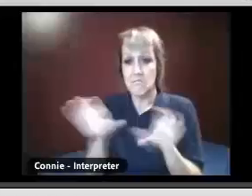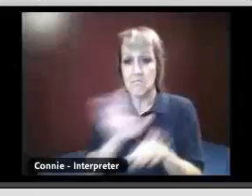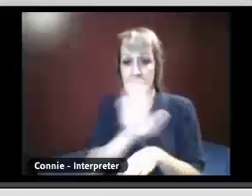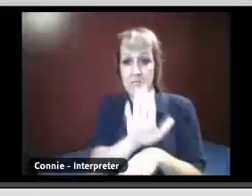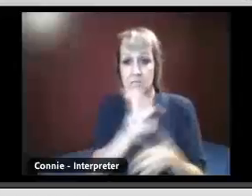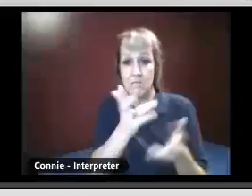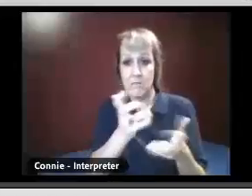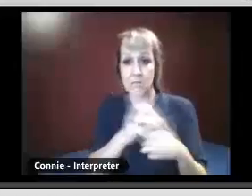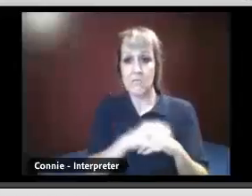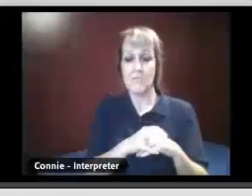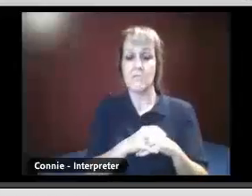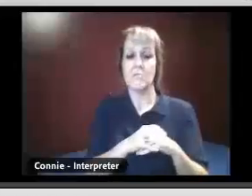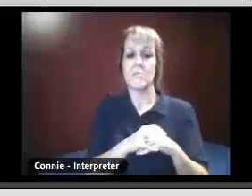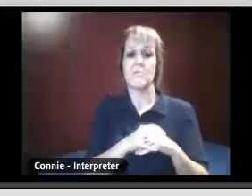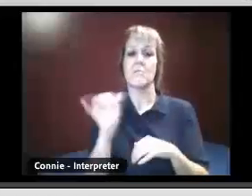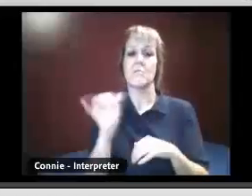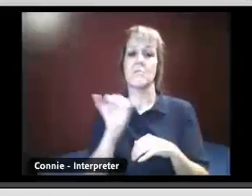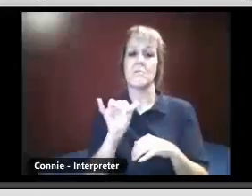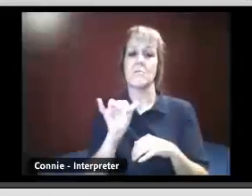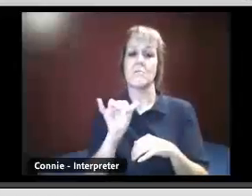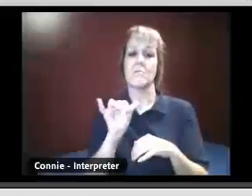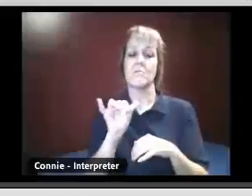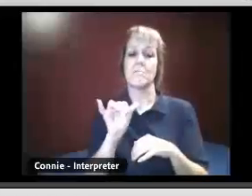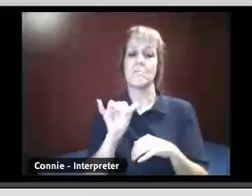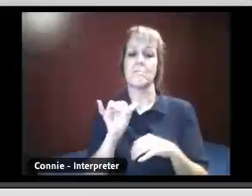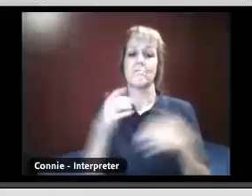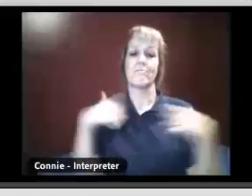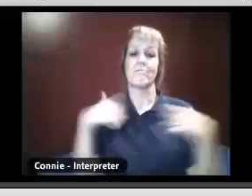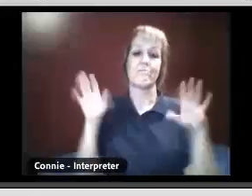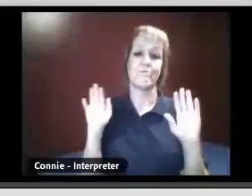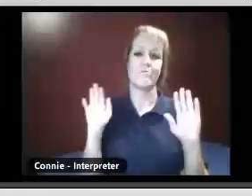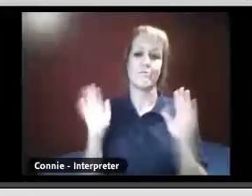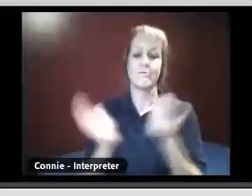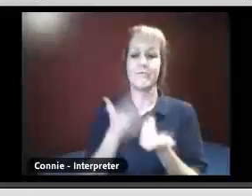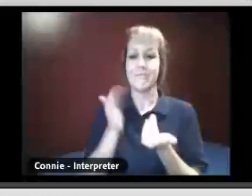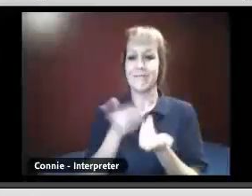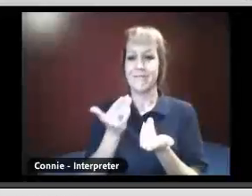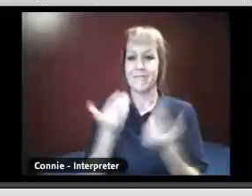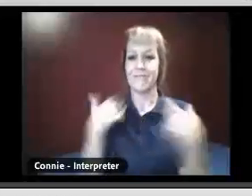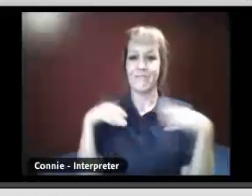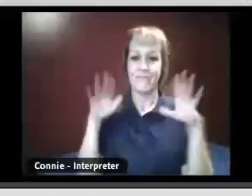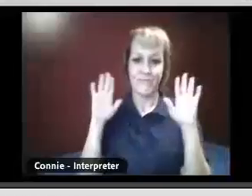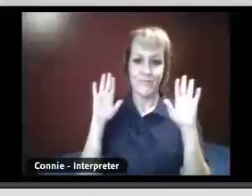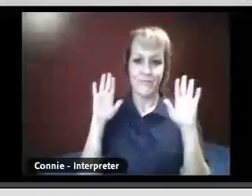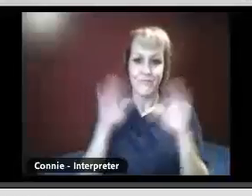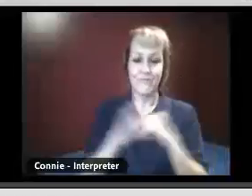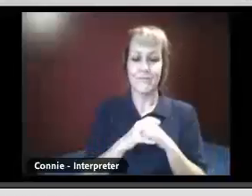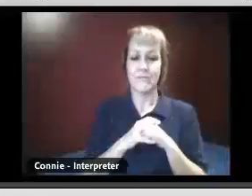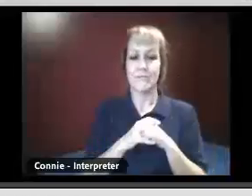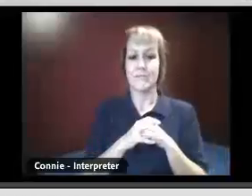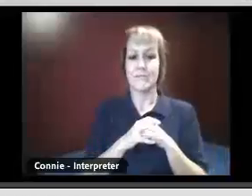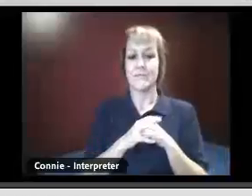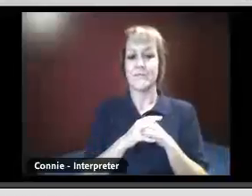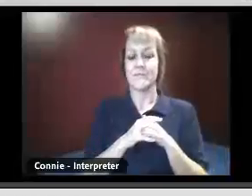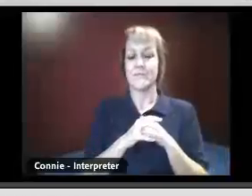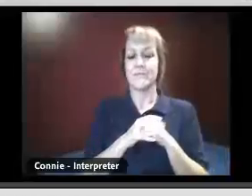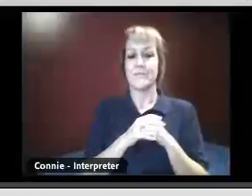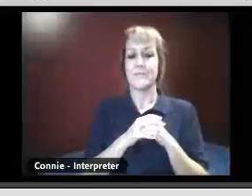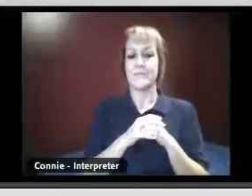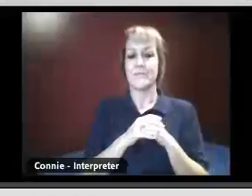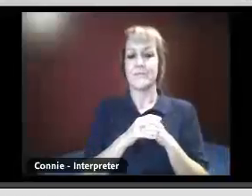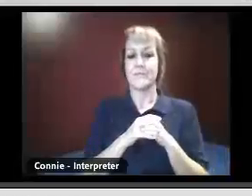is more like giving in because it's easier to do that. Now, having said that, there